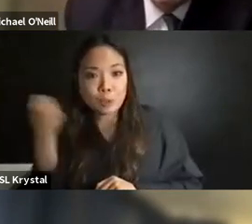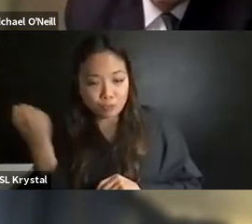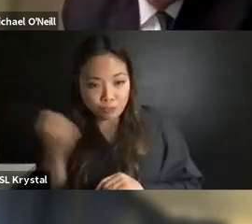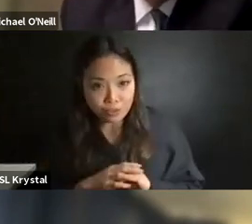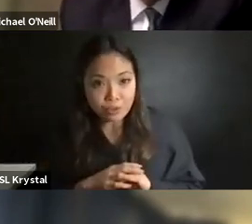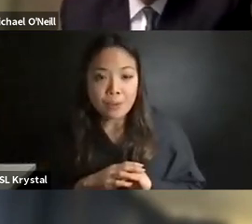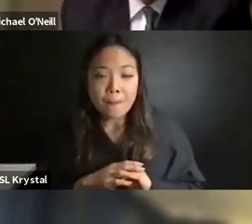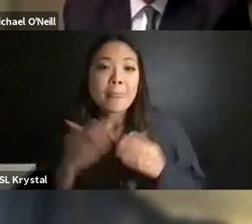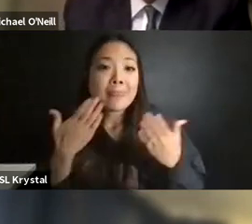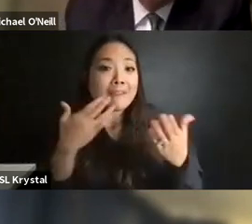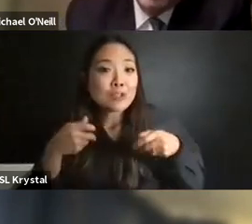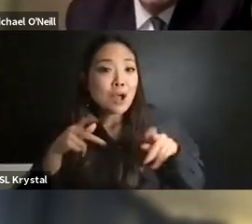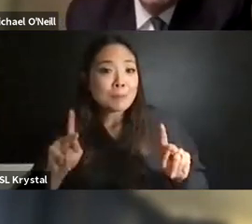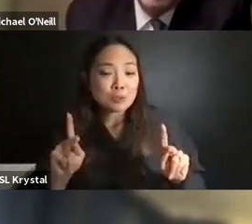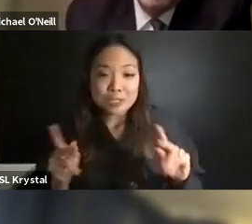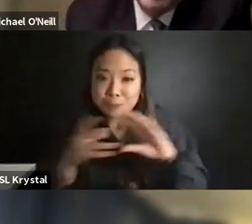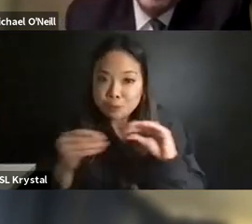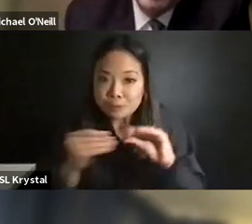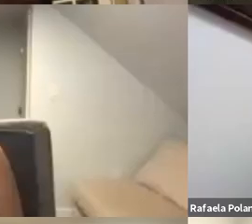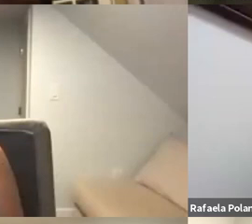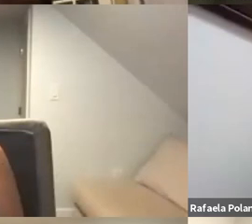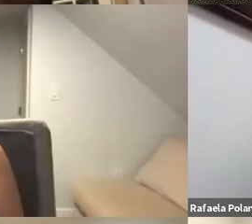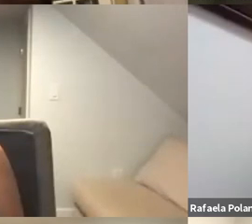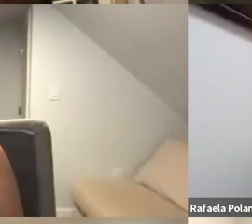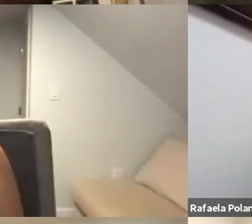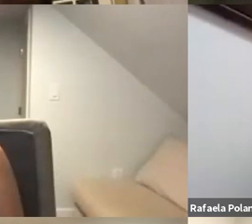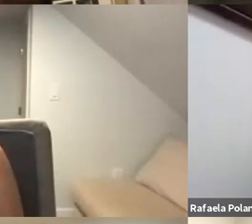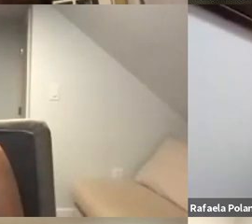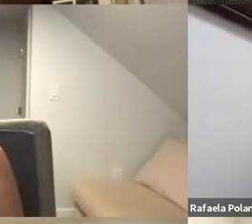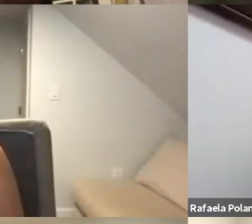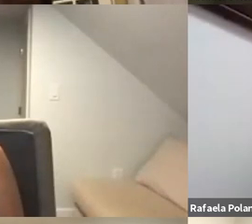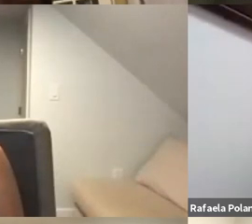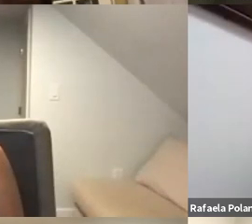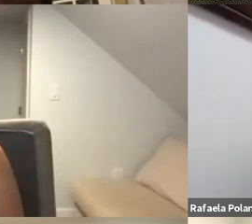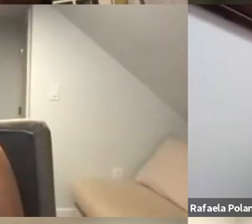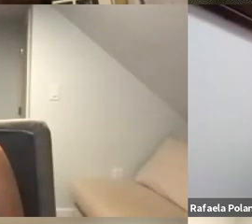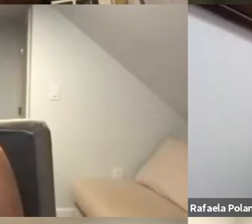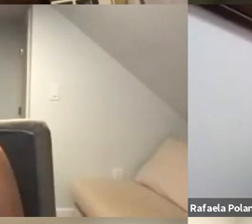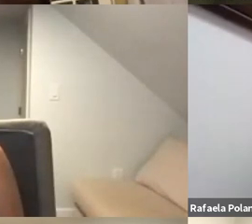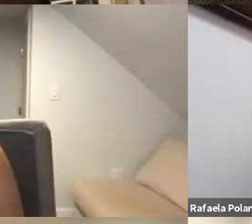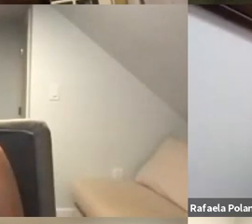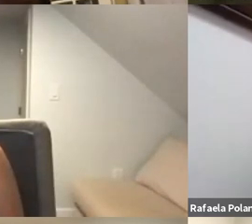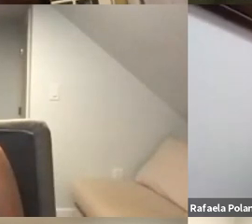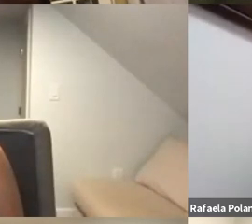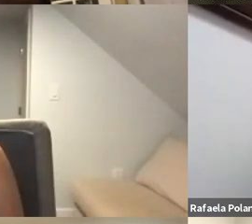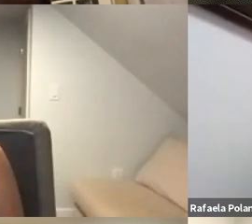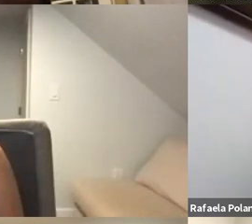have for my technical difficulties and i know it's been a long meeting so i'm really grateful for your patience with me